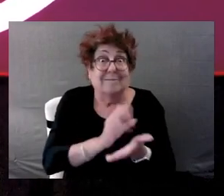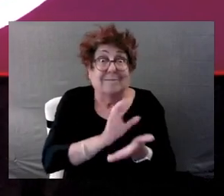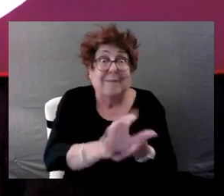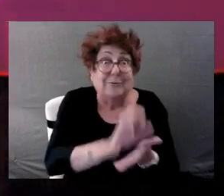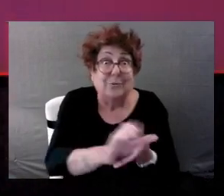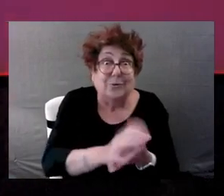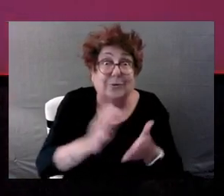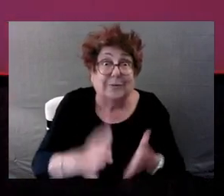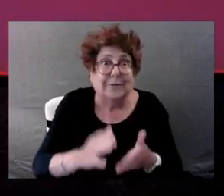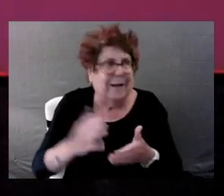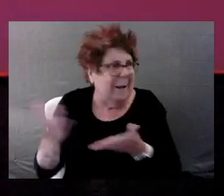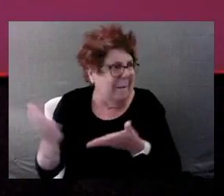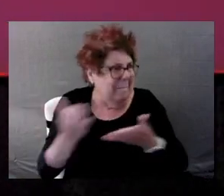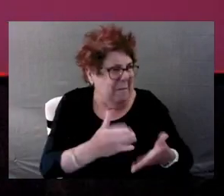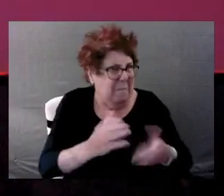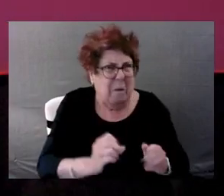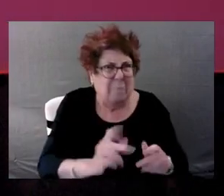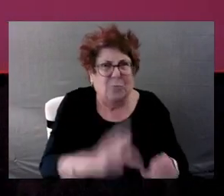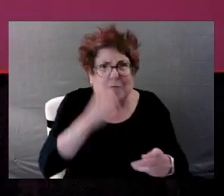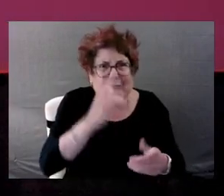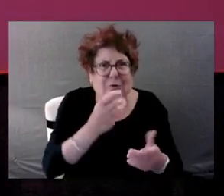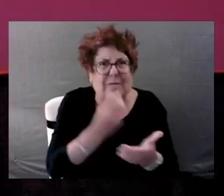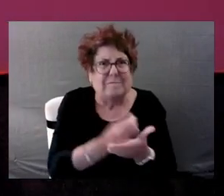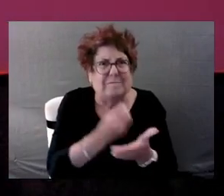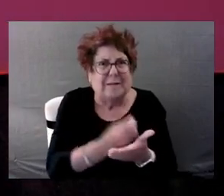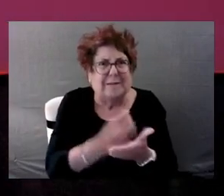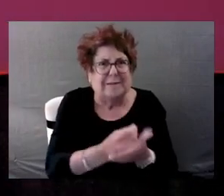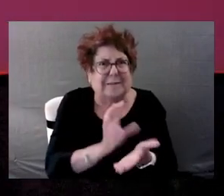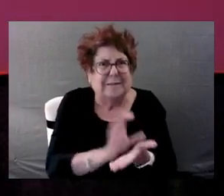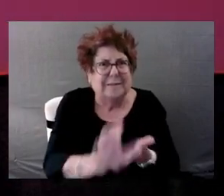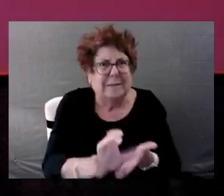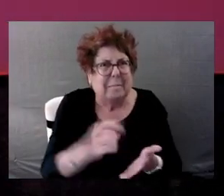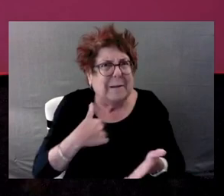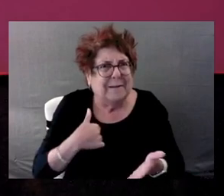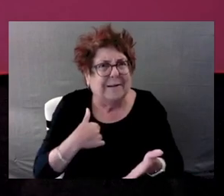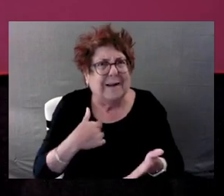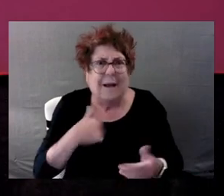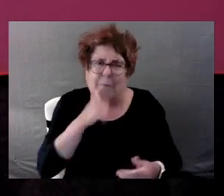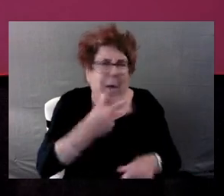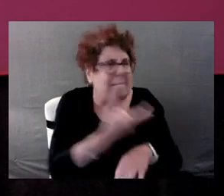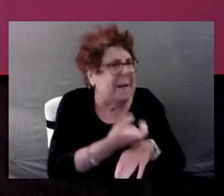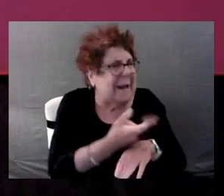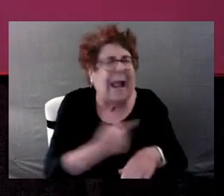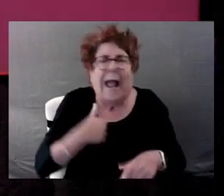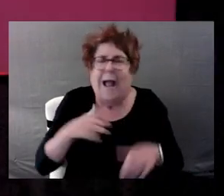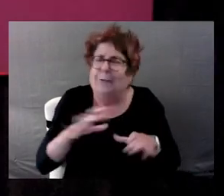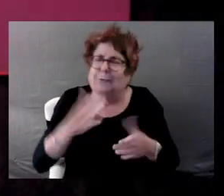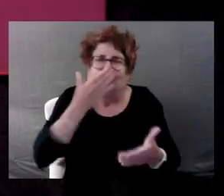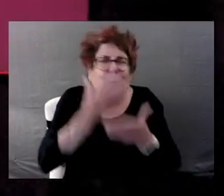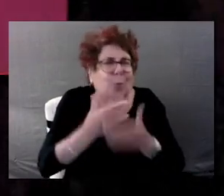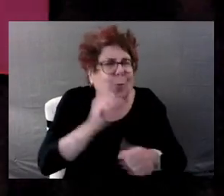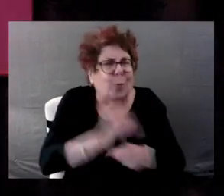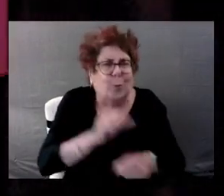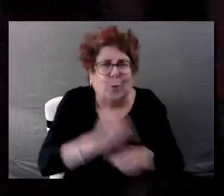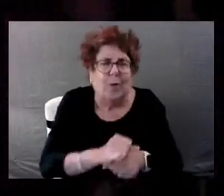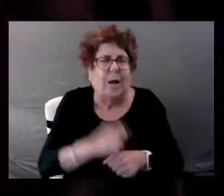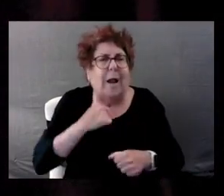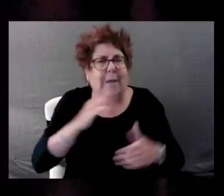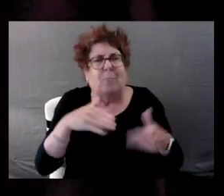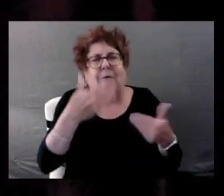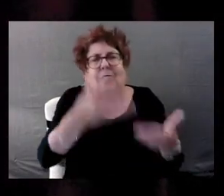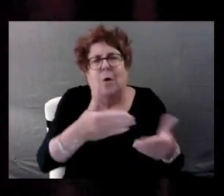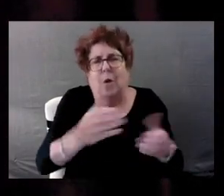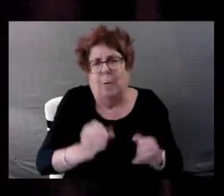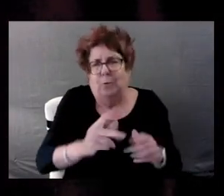I'm not begging. I do some good work. And so I provide an opportunity for